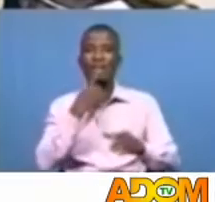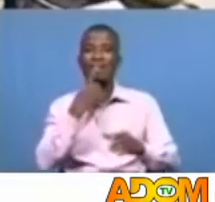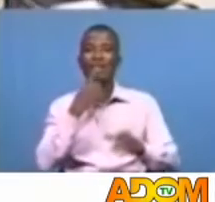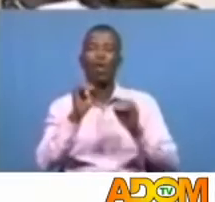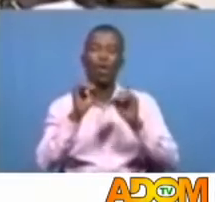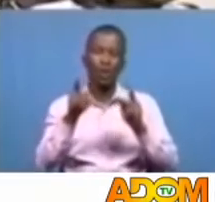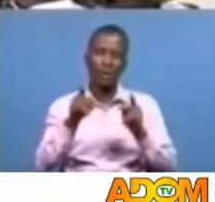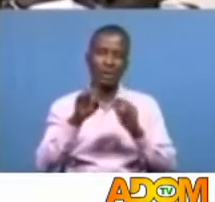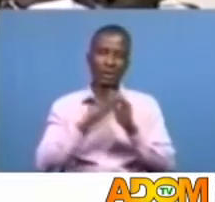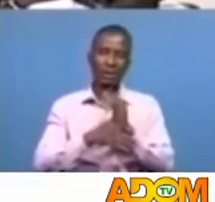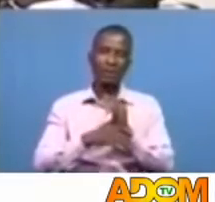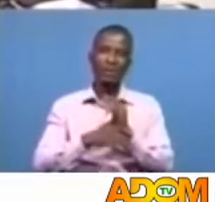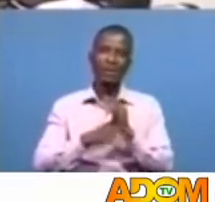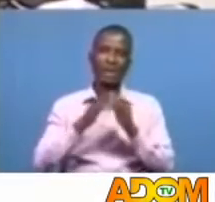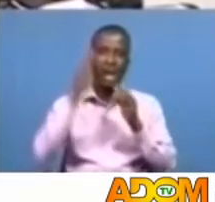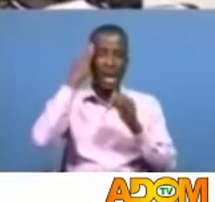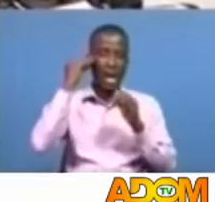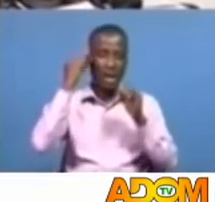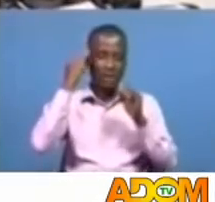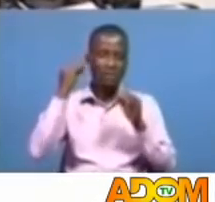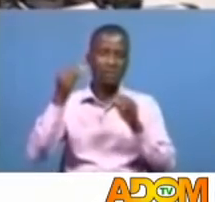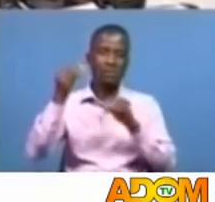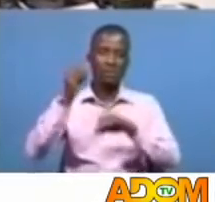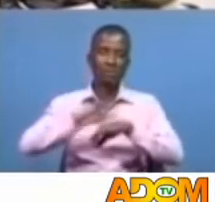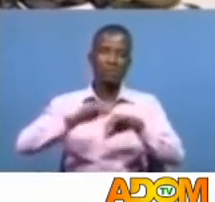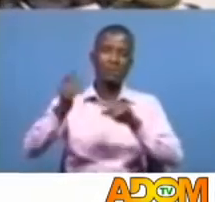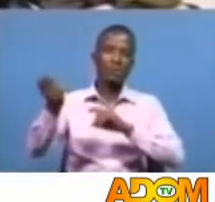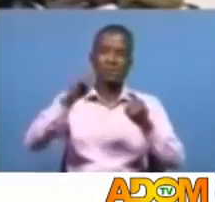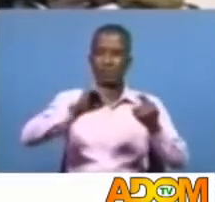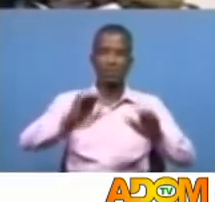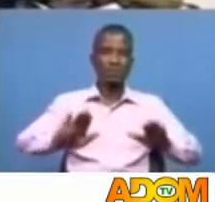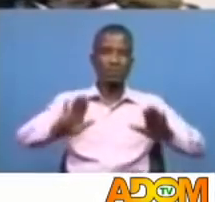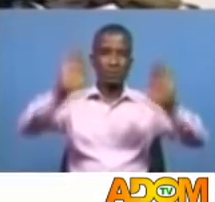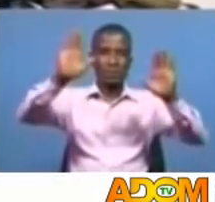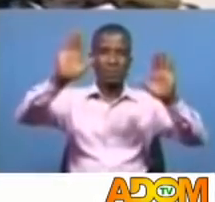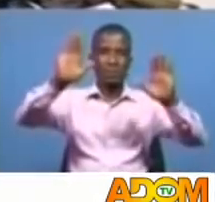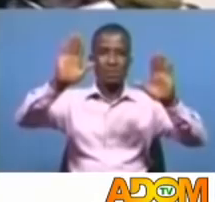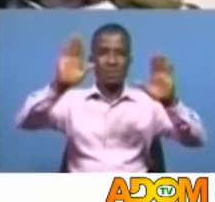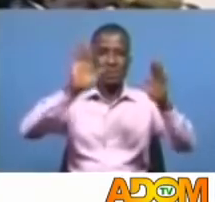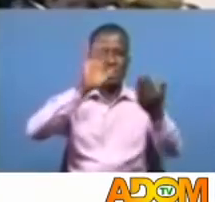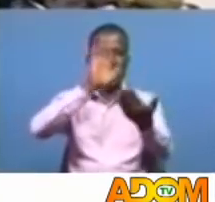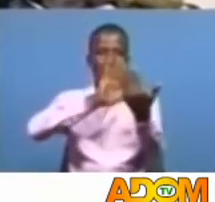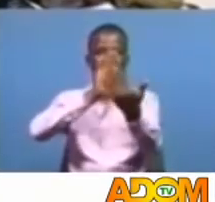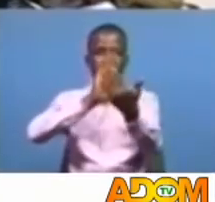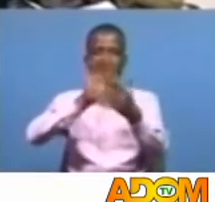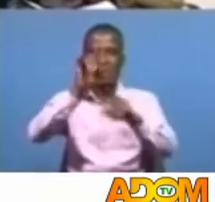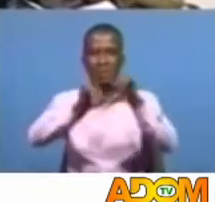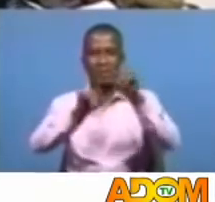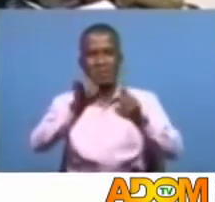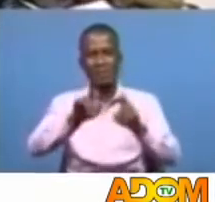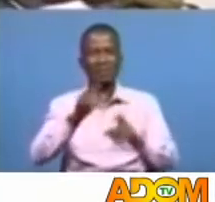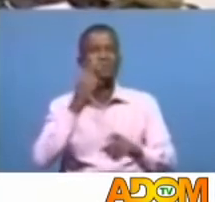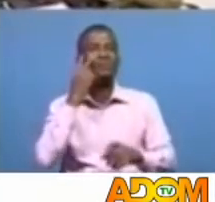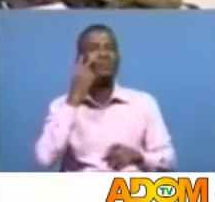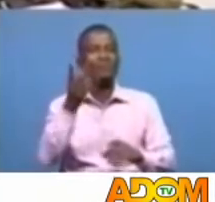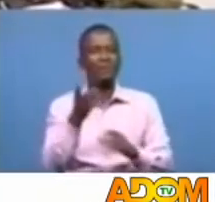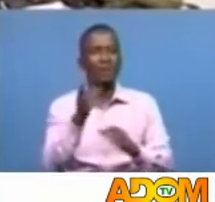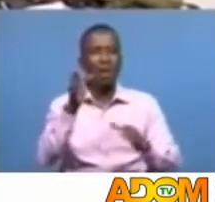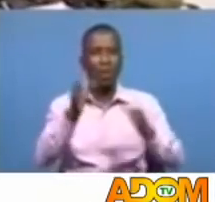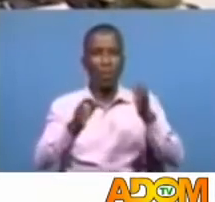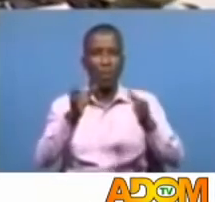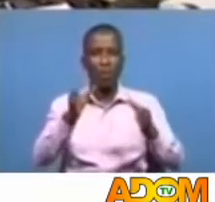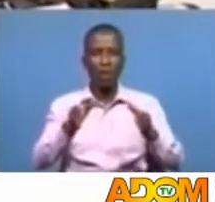that let an expert come and testify as to the authenticity of the document. So in that case, the